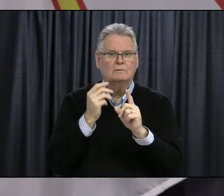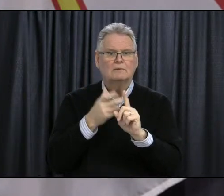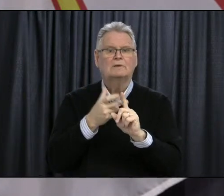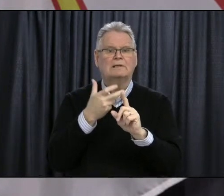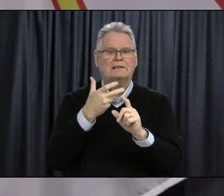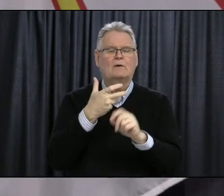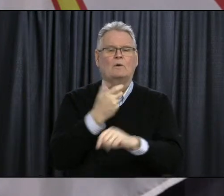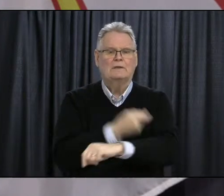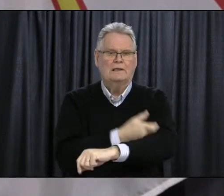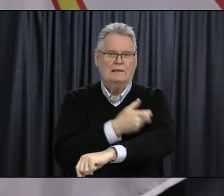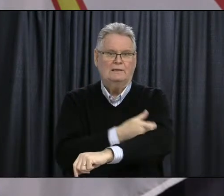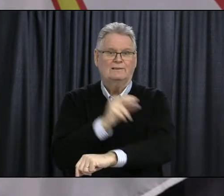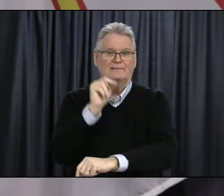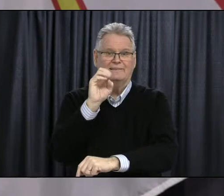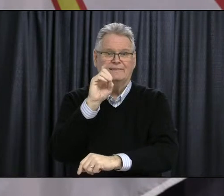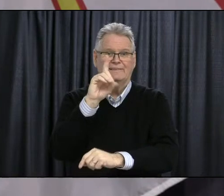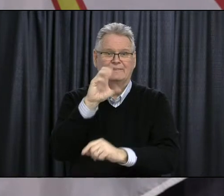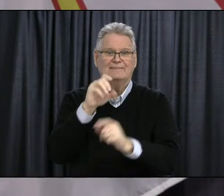we have